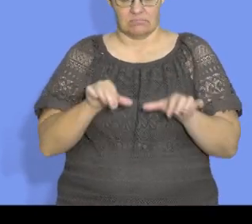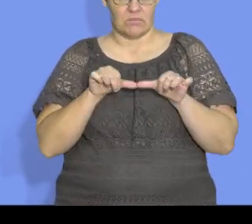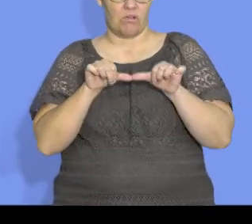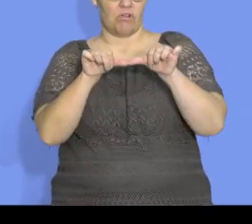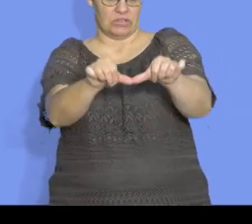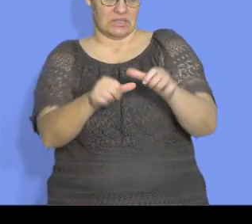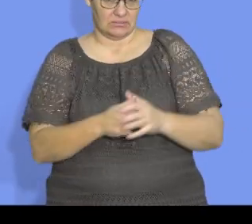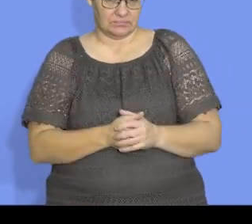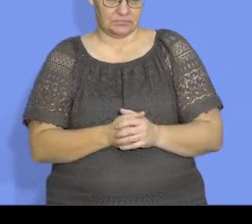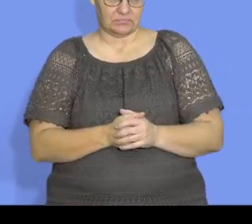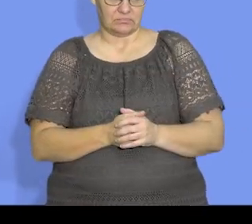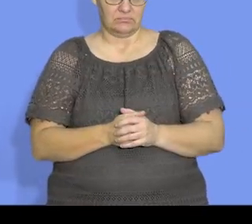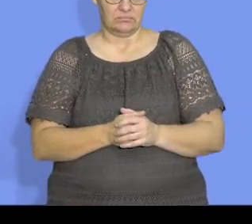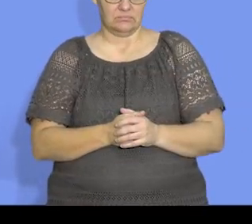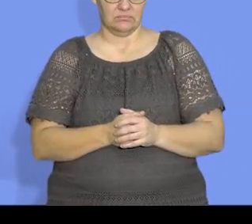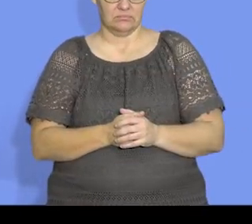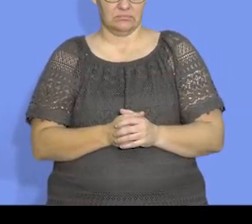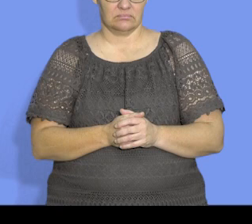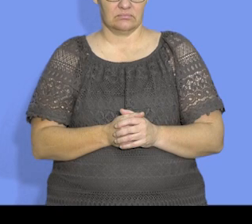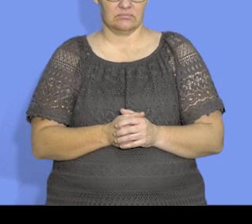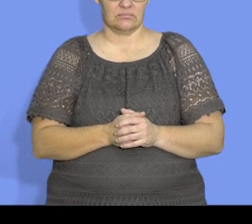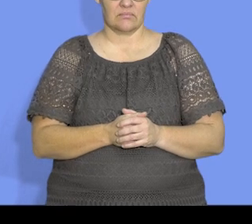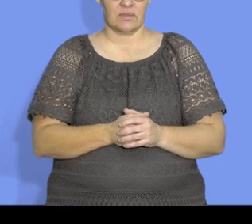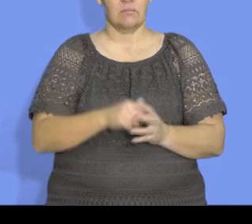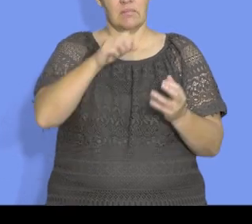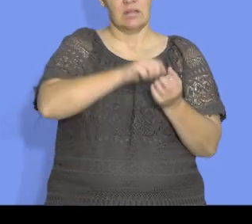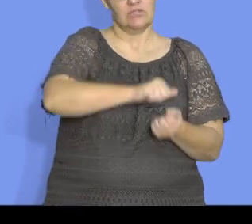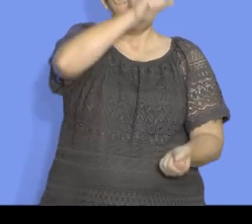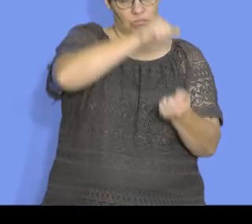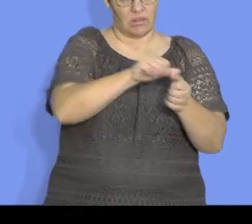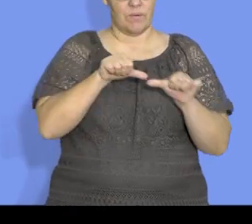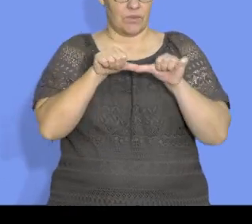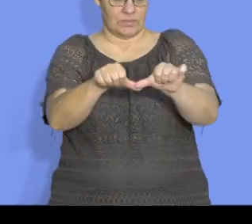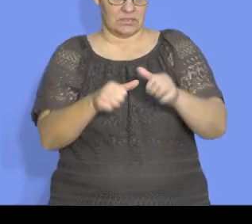constant. That's going to be the spring constant.